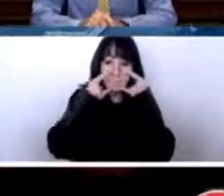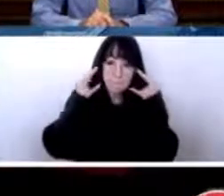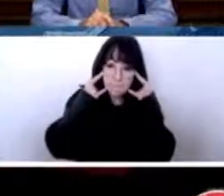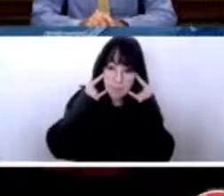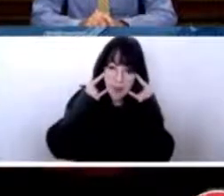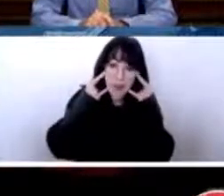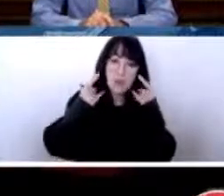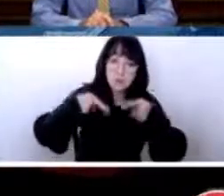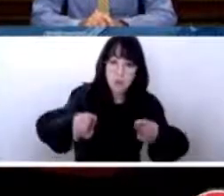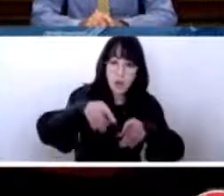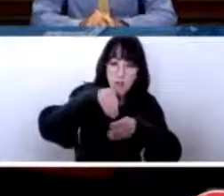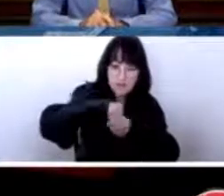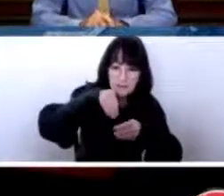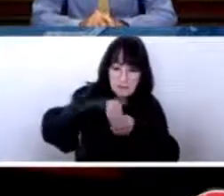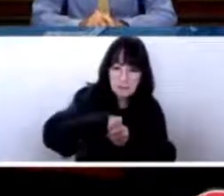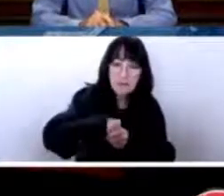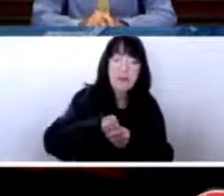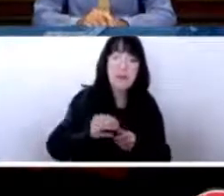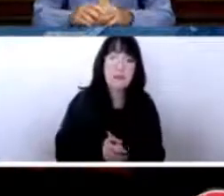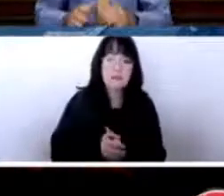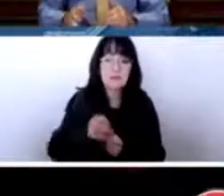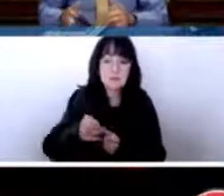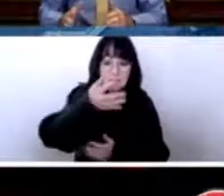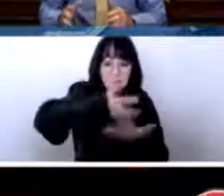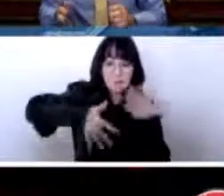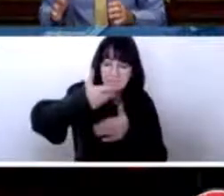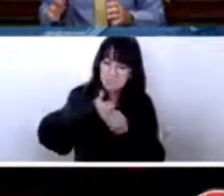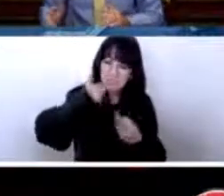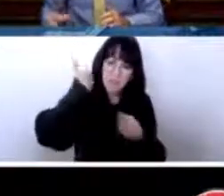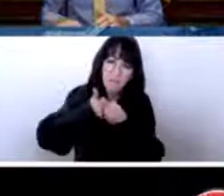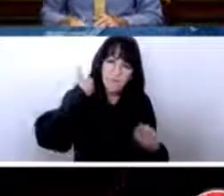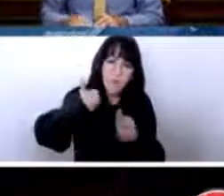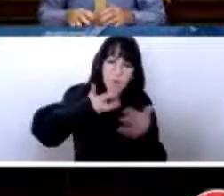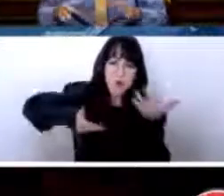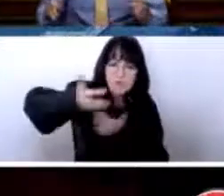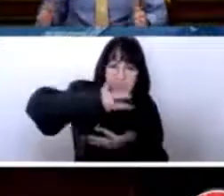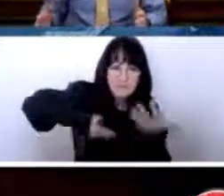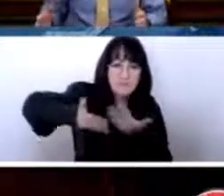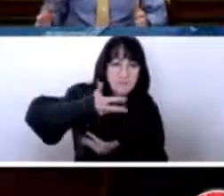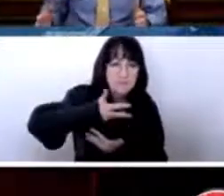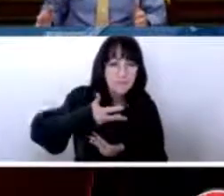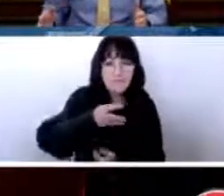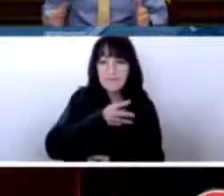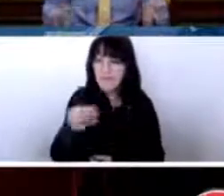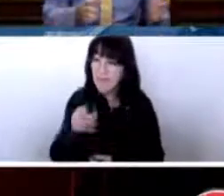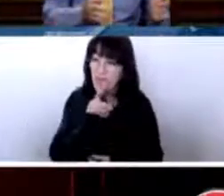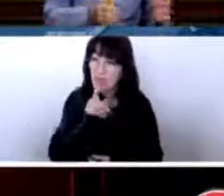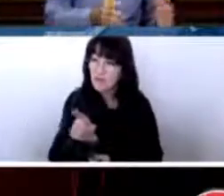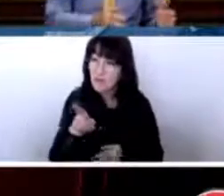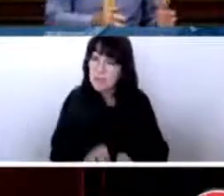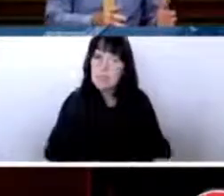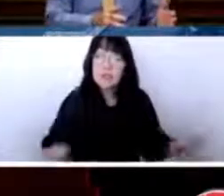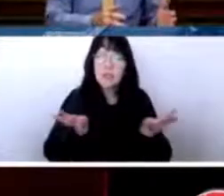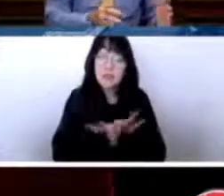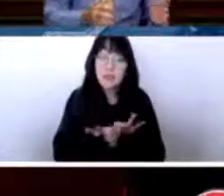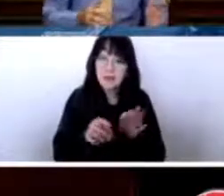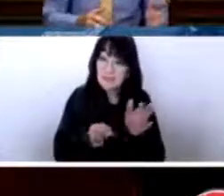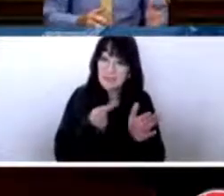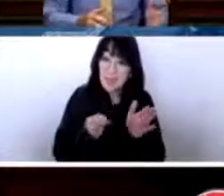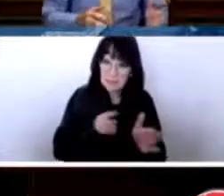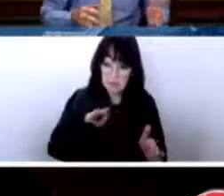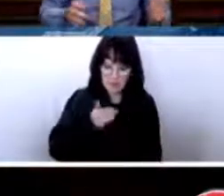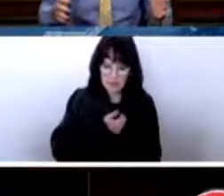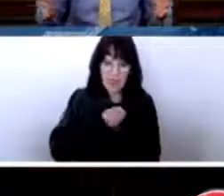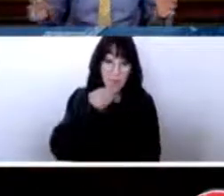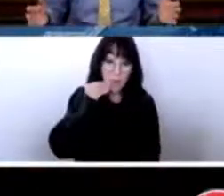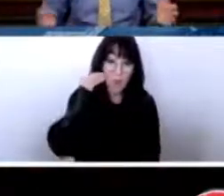indoors in public places, keep social distancing, and really importantly, sometimes we let our guard down in our own homes and